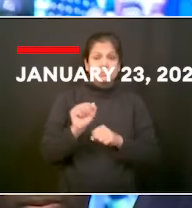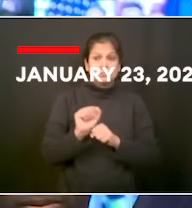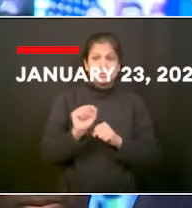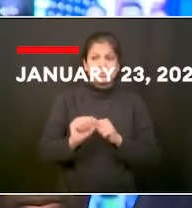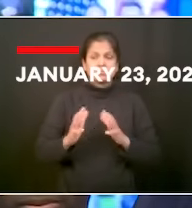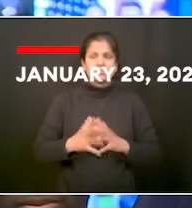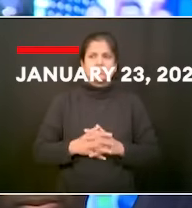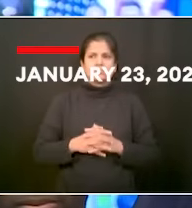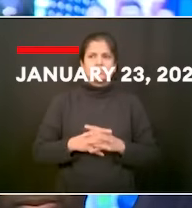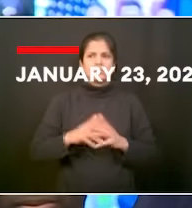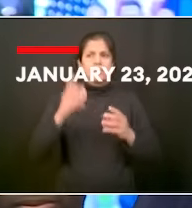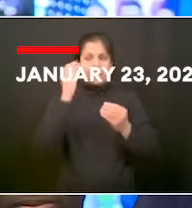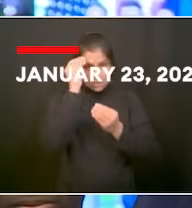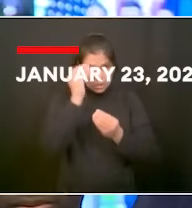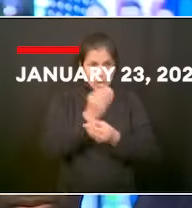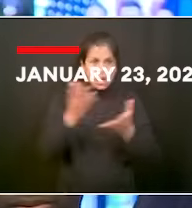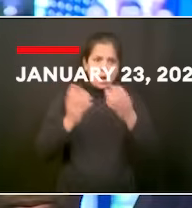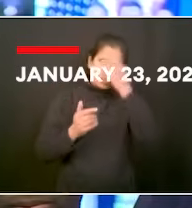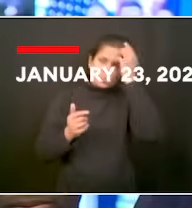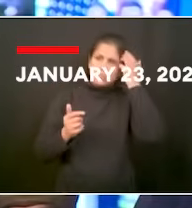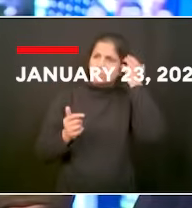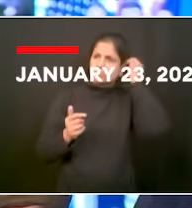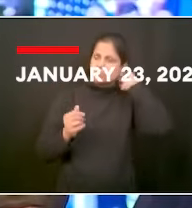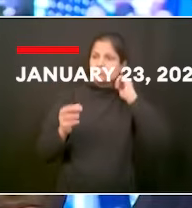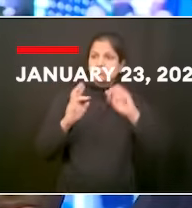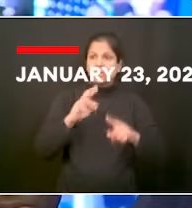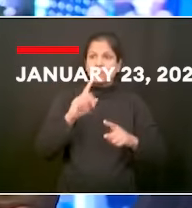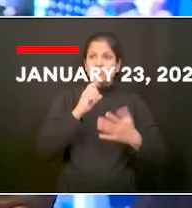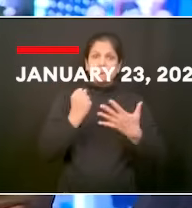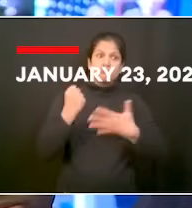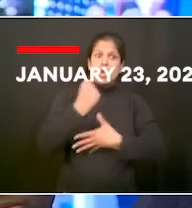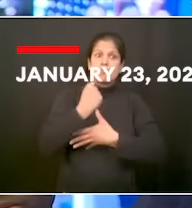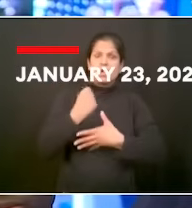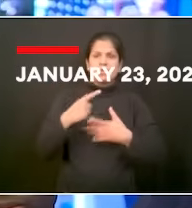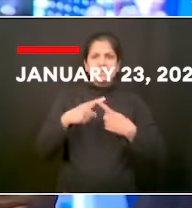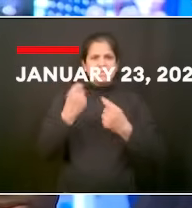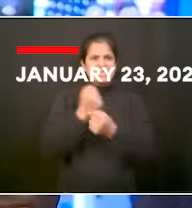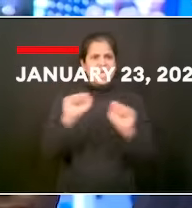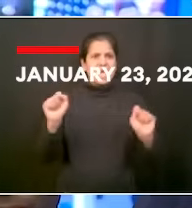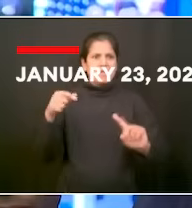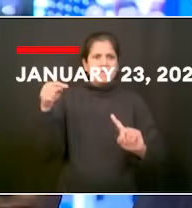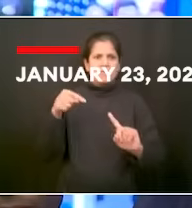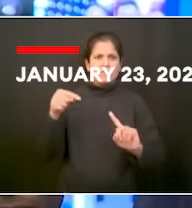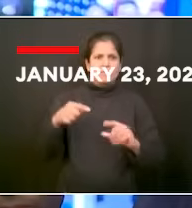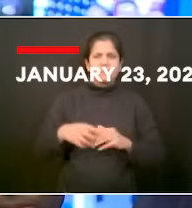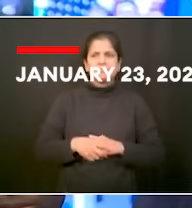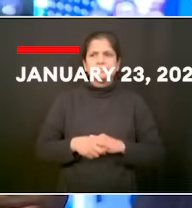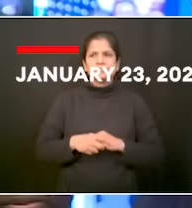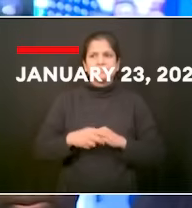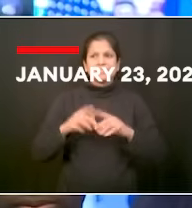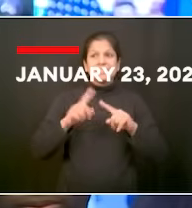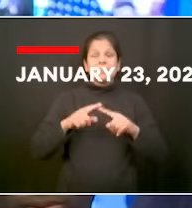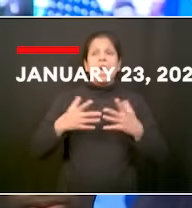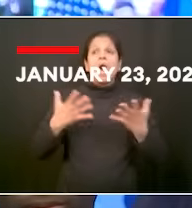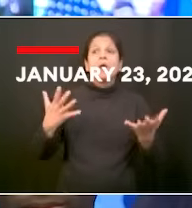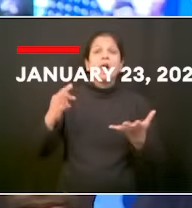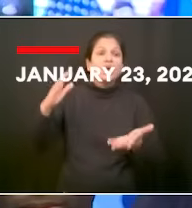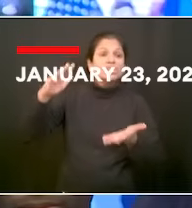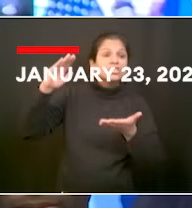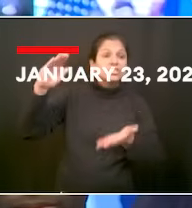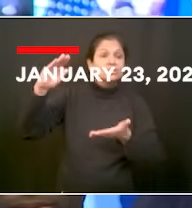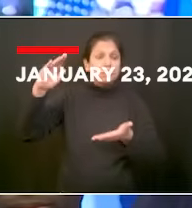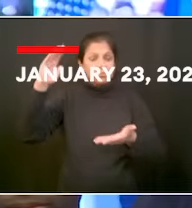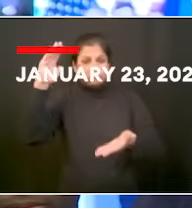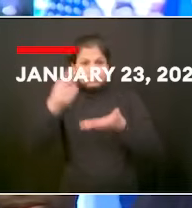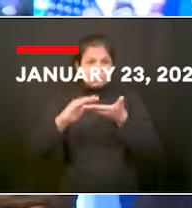chancellor. This comes back to safety. And a lot of this depends on the amount of snowfall that we're going to see on Sunday. But as soon as we have a sense of what it will look like for